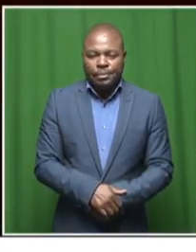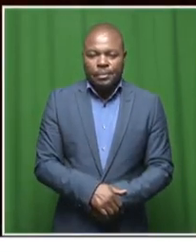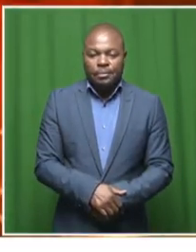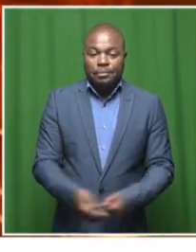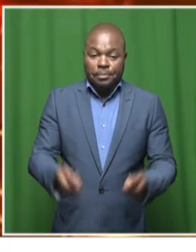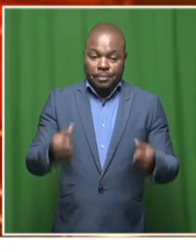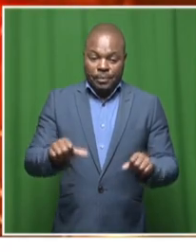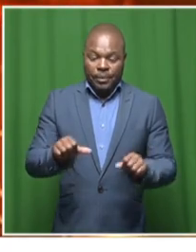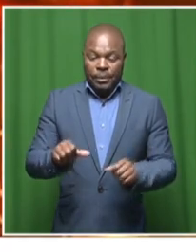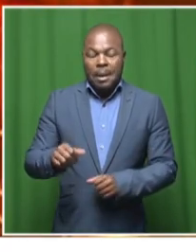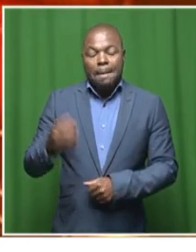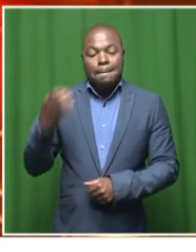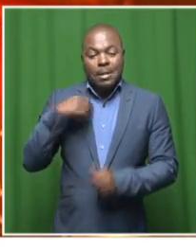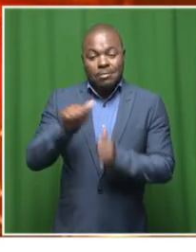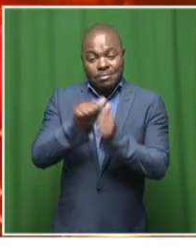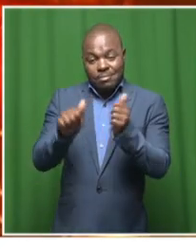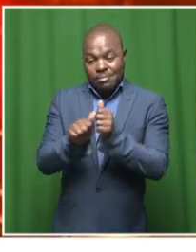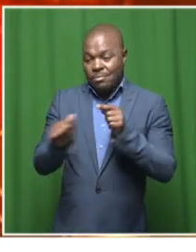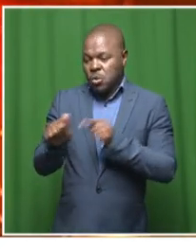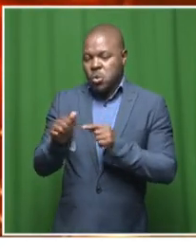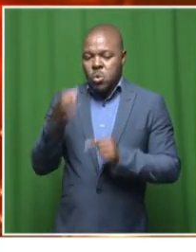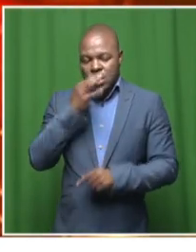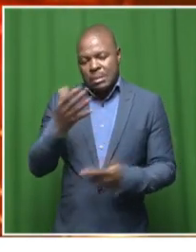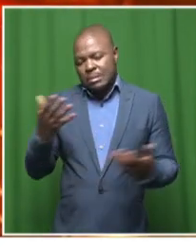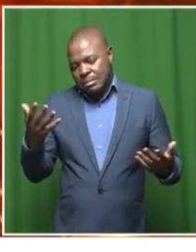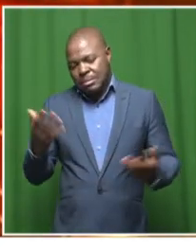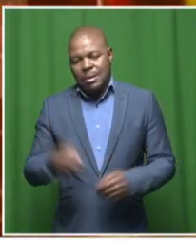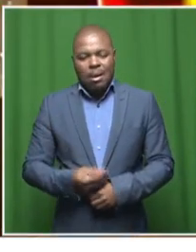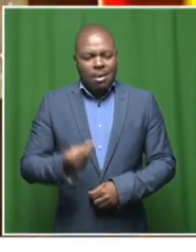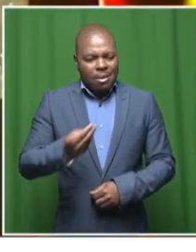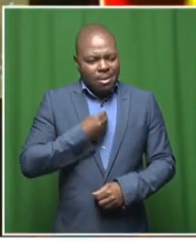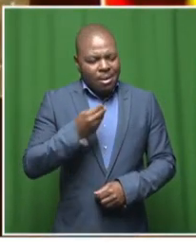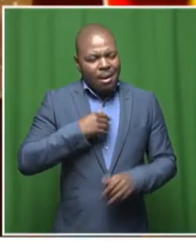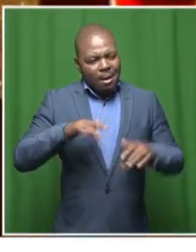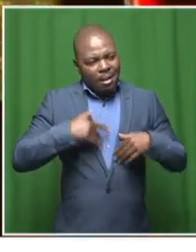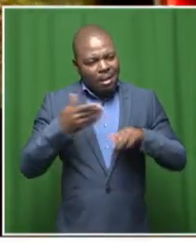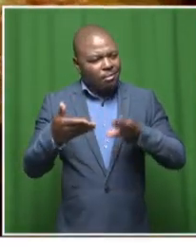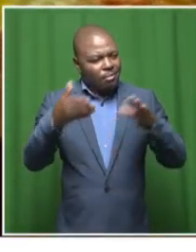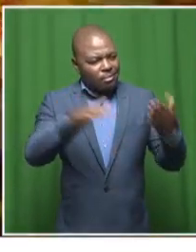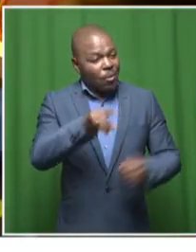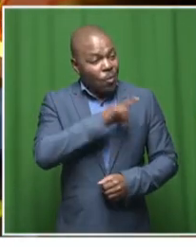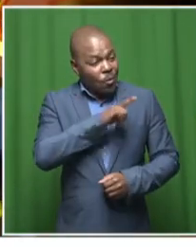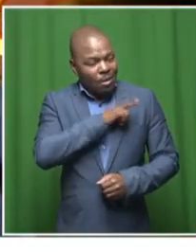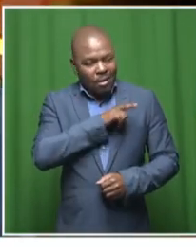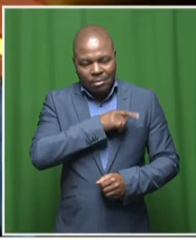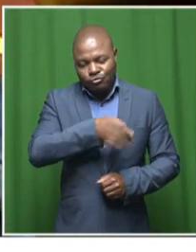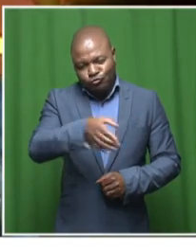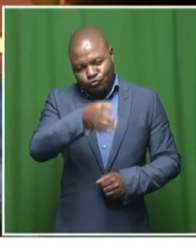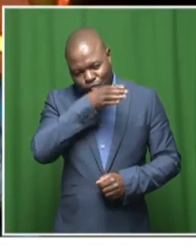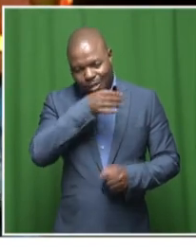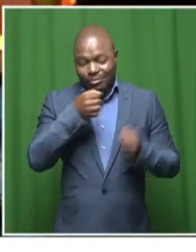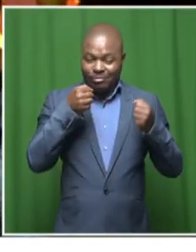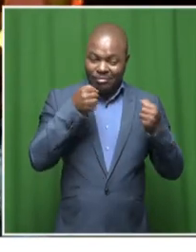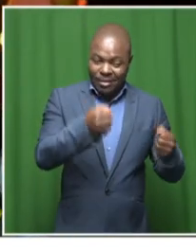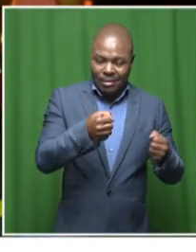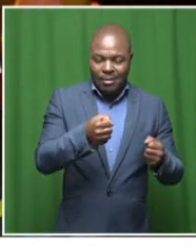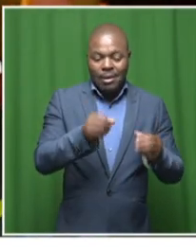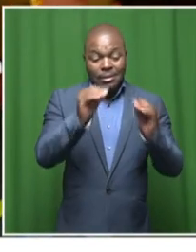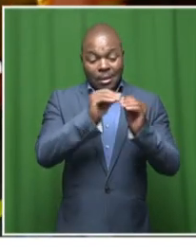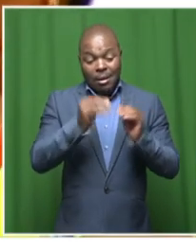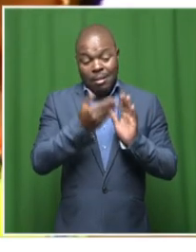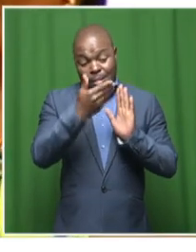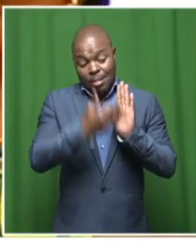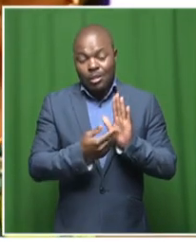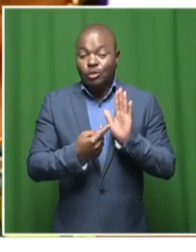Meanwhile, Chikunga has also bemoaned what she calls loss of young lives due to drunk driving. She says statistics show that